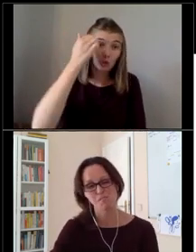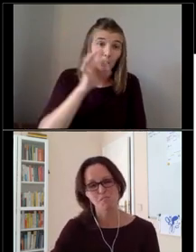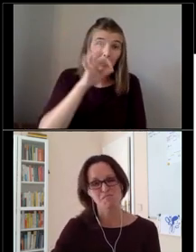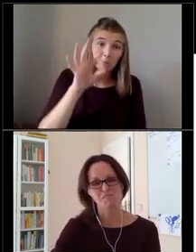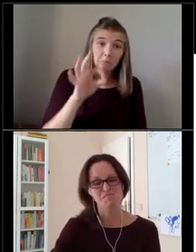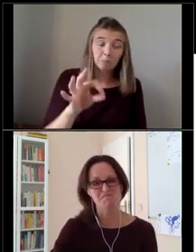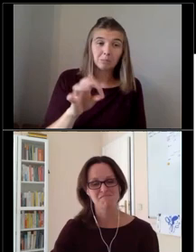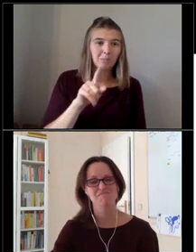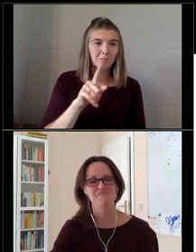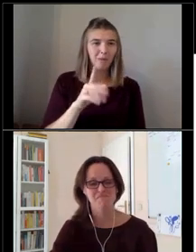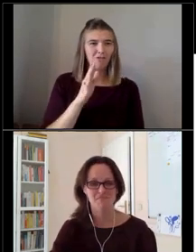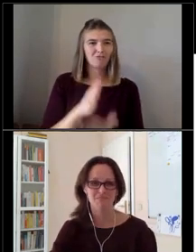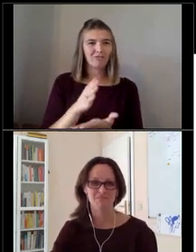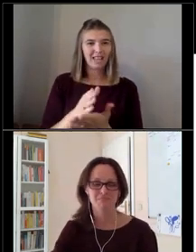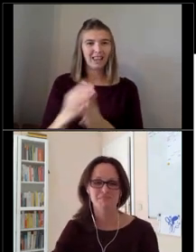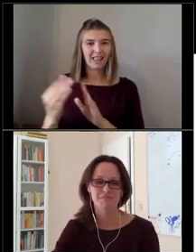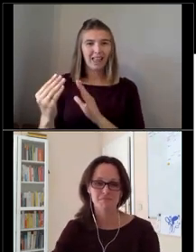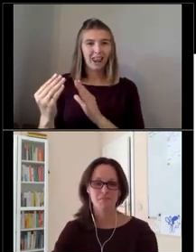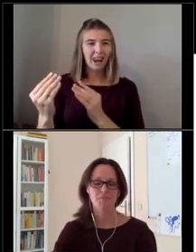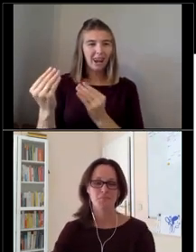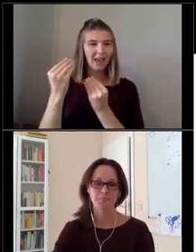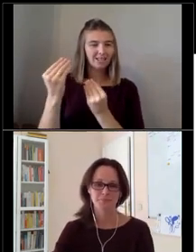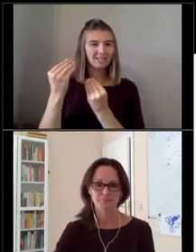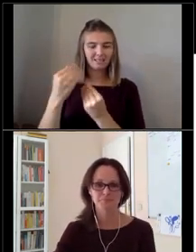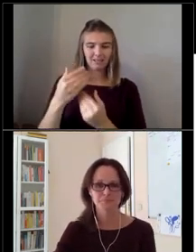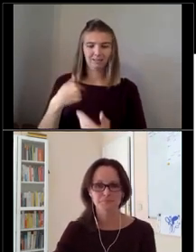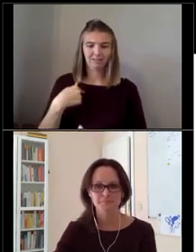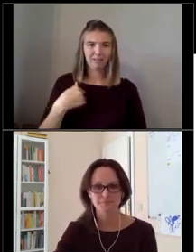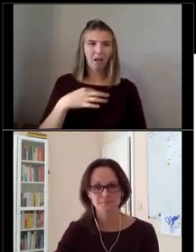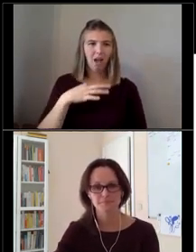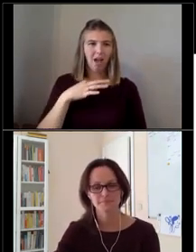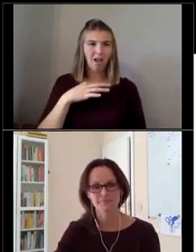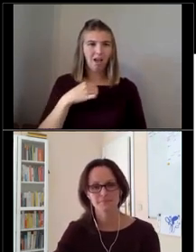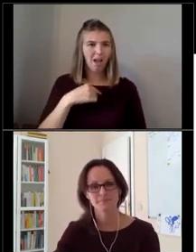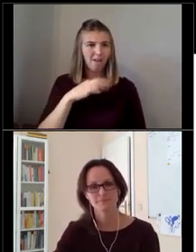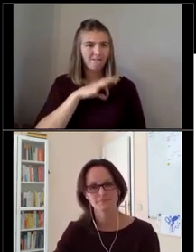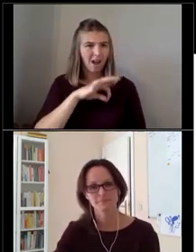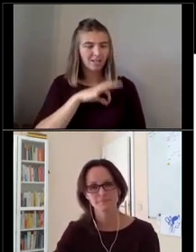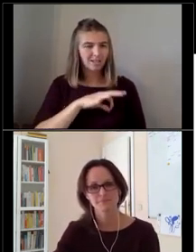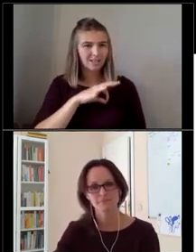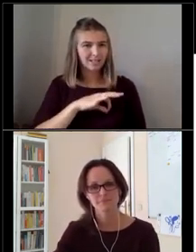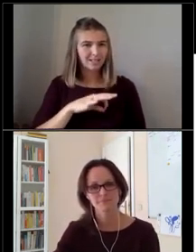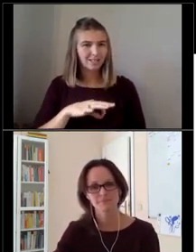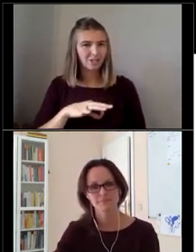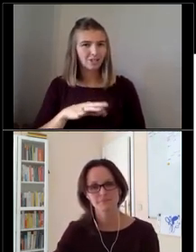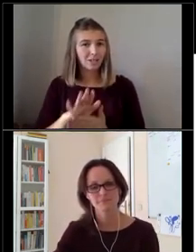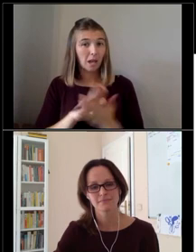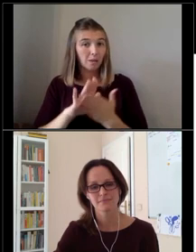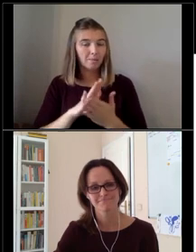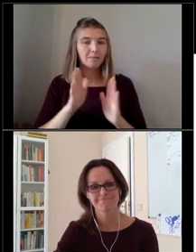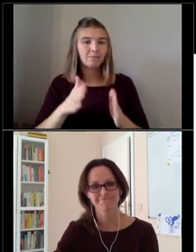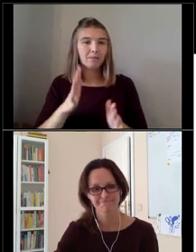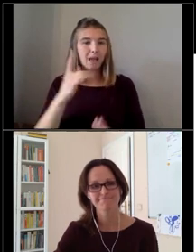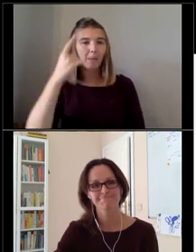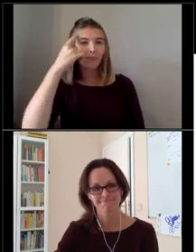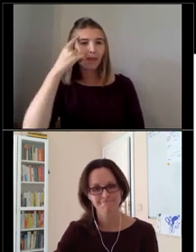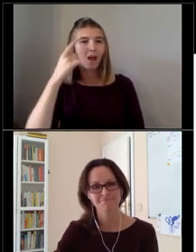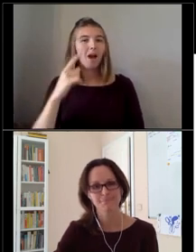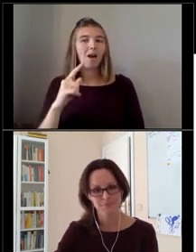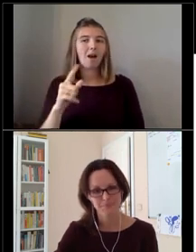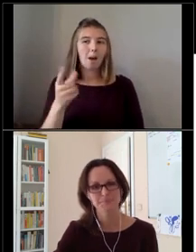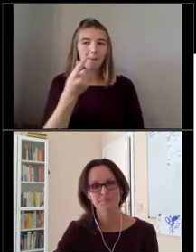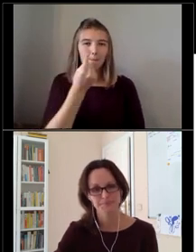is a real lesson for people like me, people who have these advantages, that we do need to think that that's not how everybody sees the